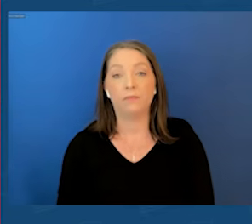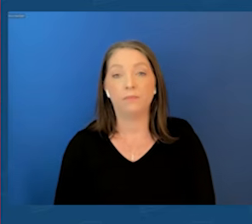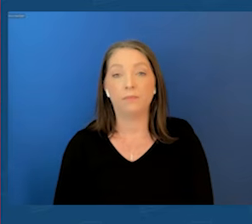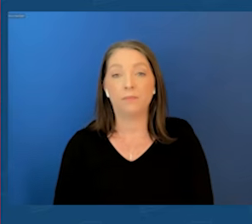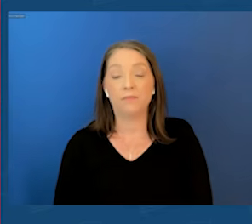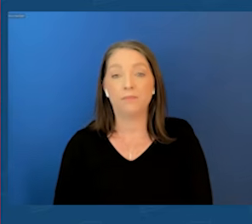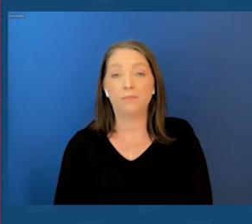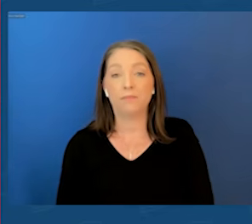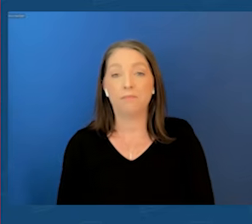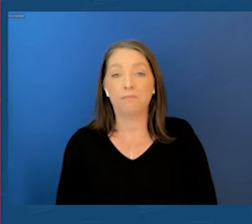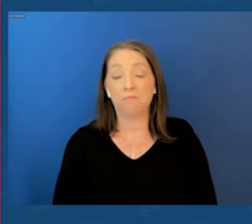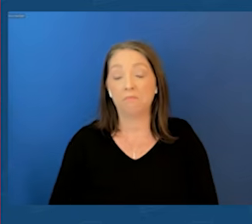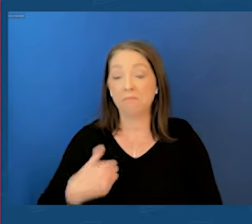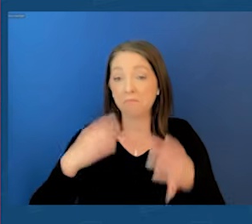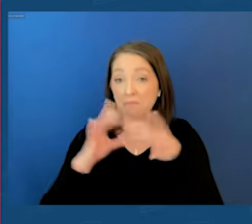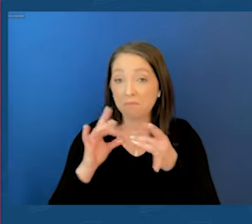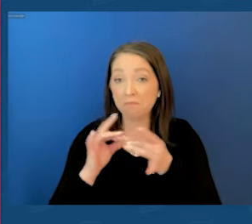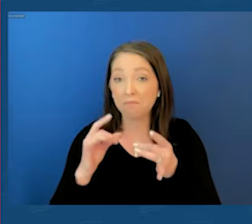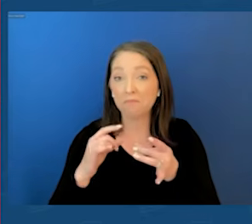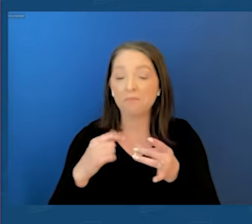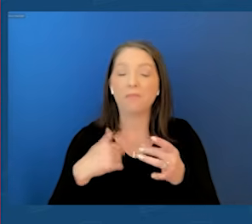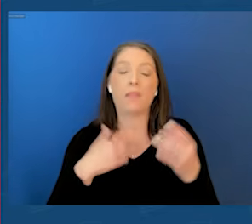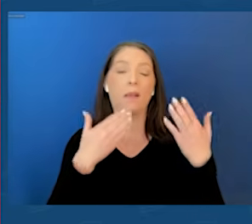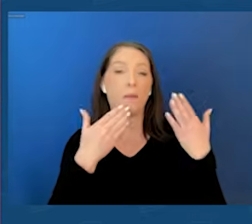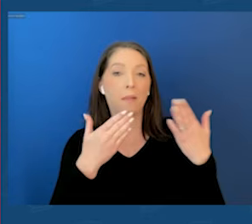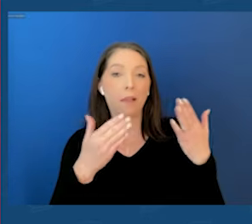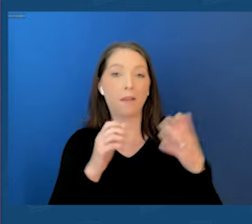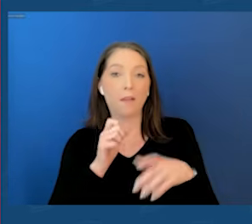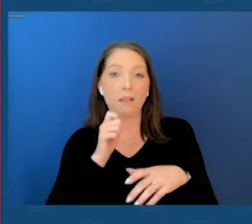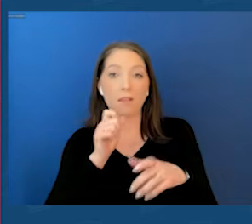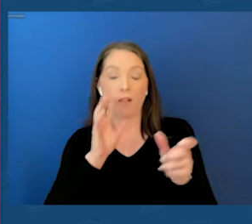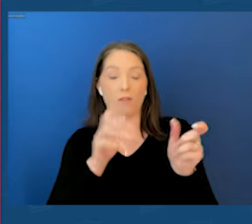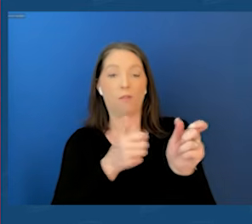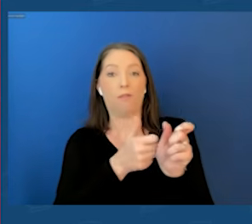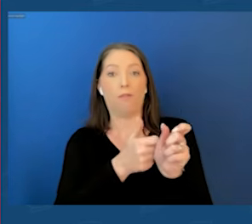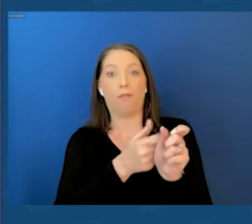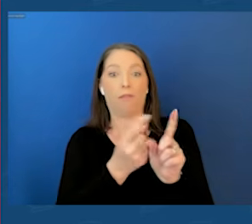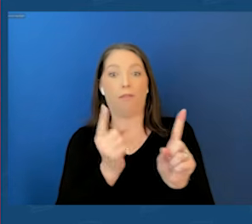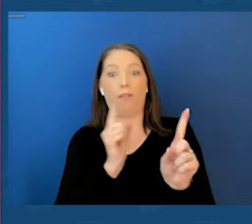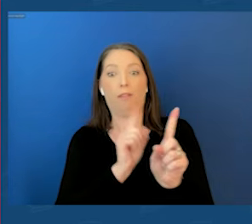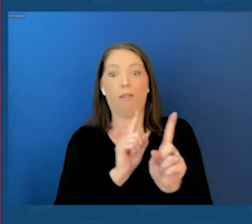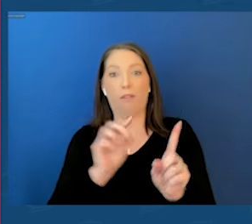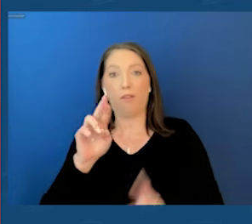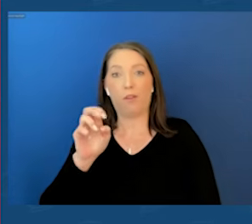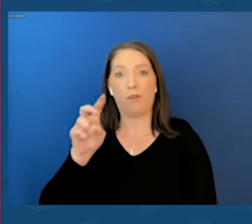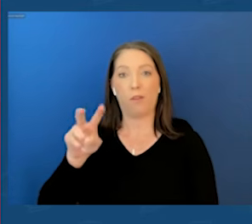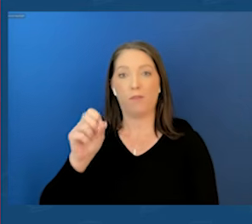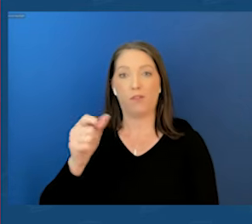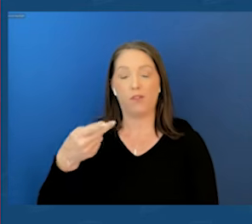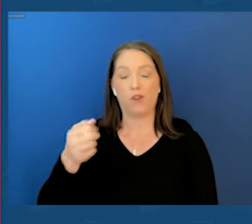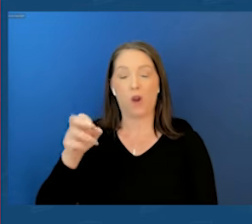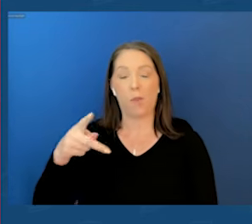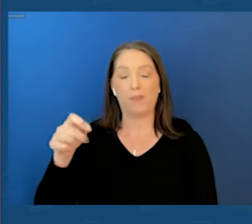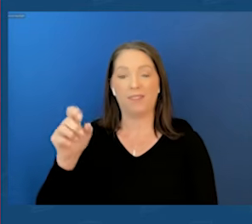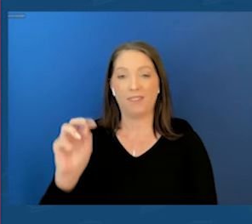All I can say is I'm grateful not to go in back of Reverend Sharpton speaking. I'm very